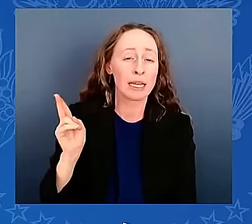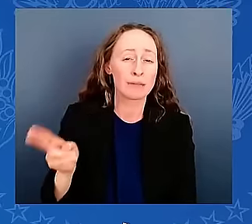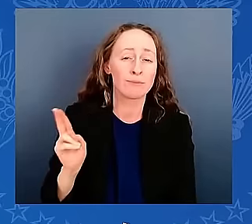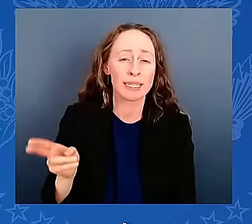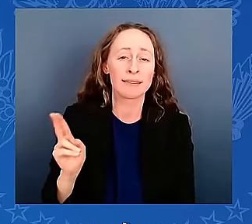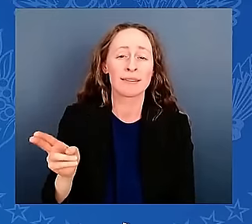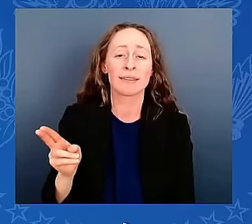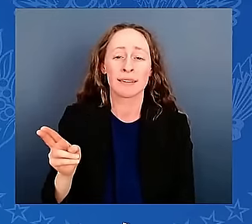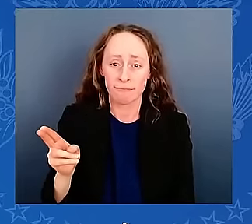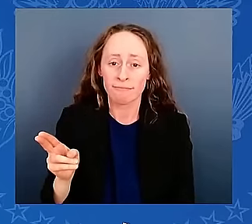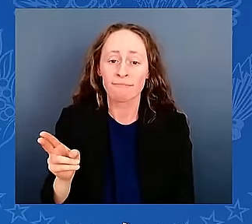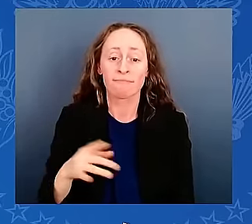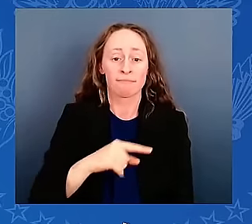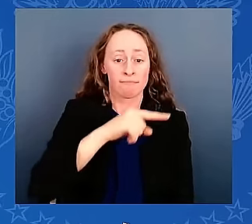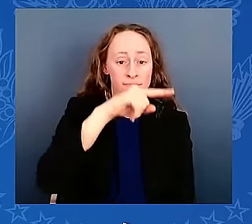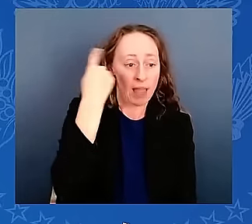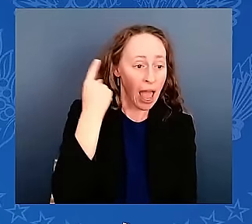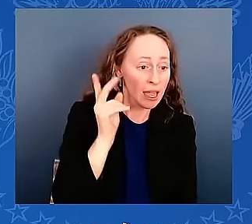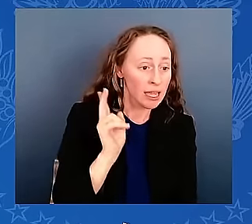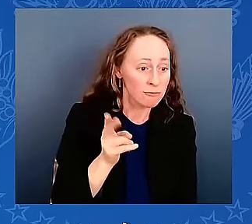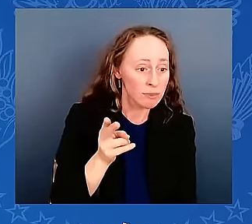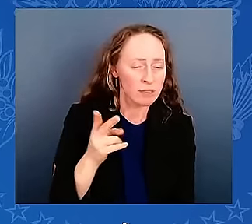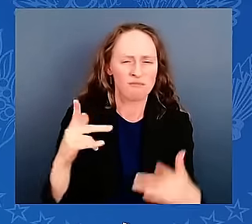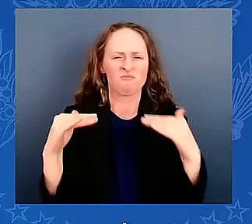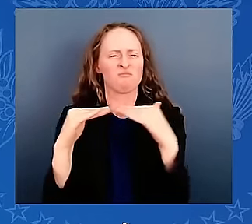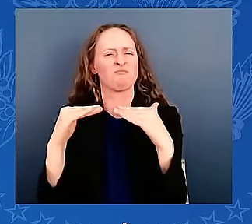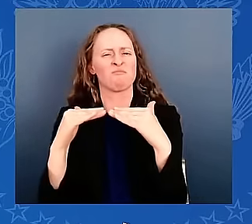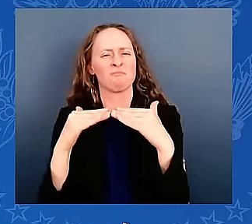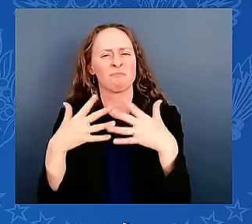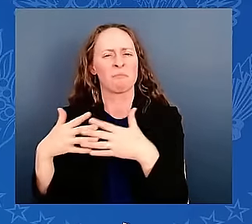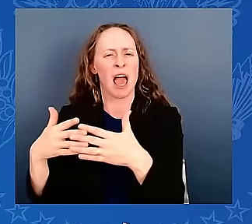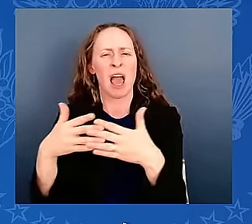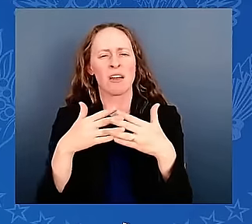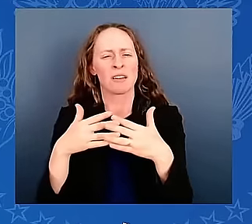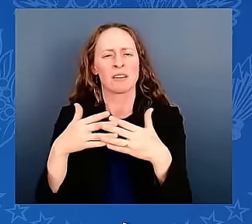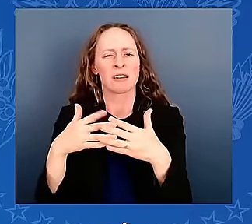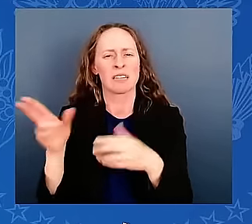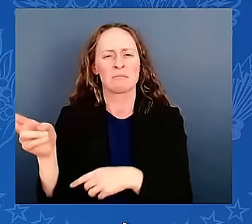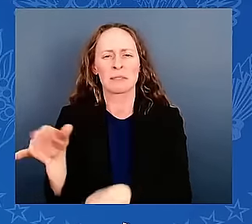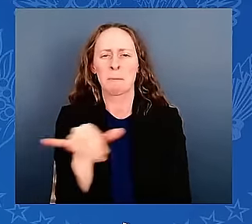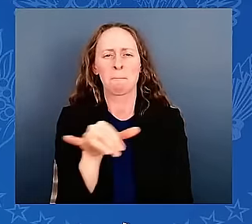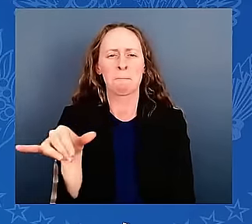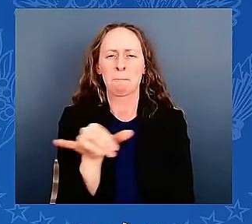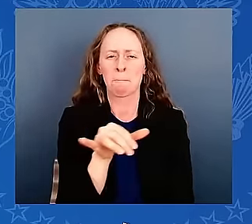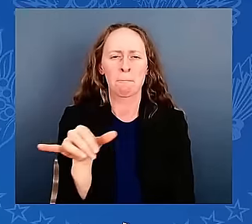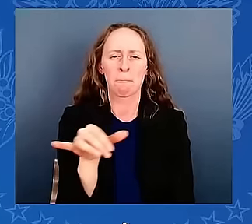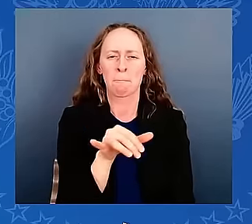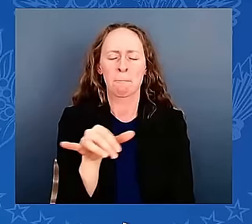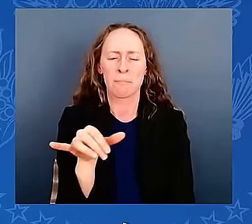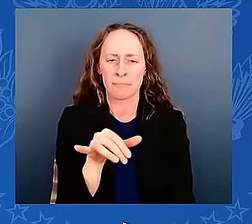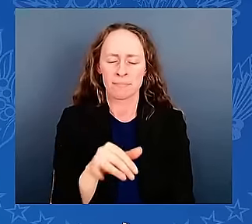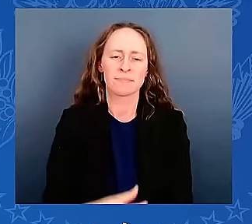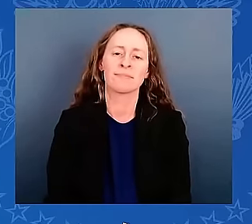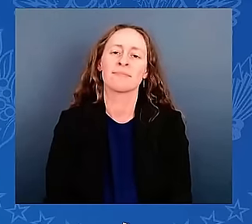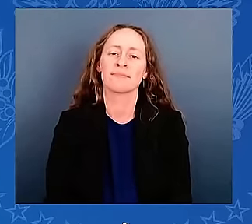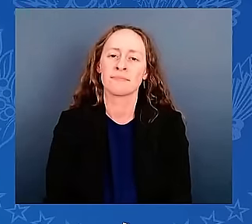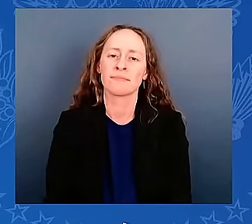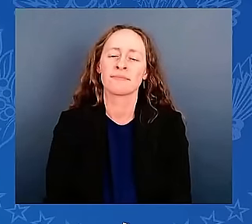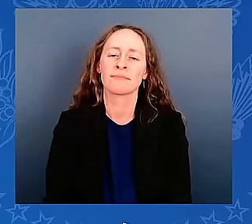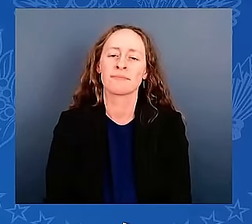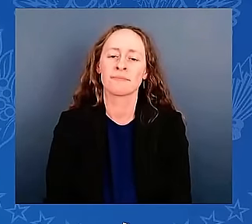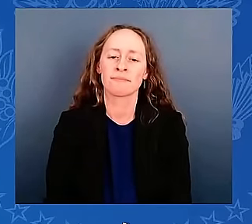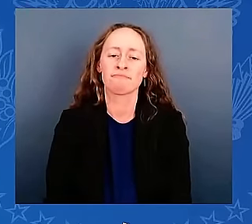close with this. The poem tells us, I've been young and now I'm old.